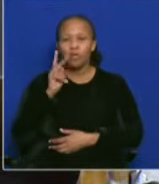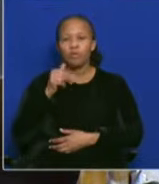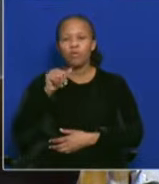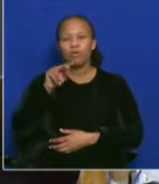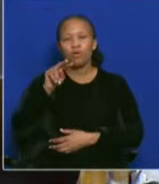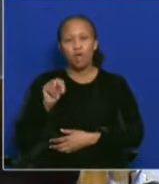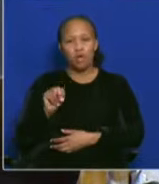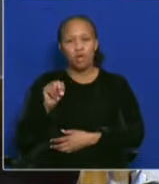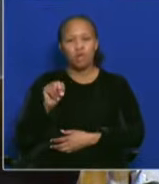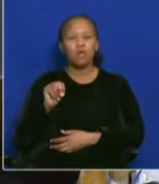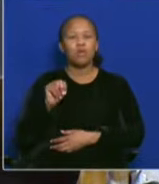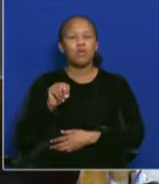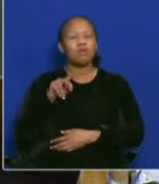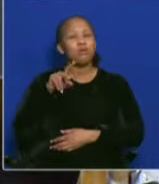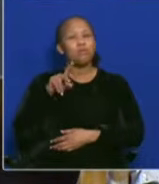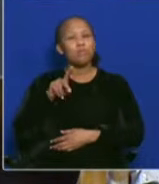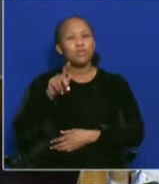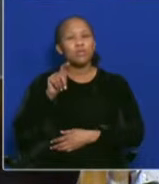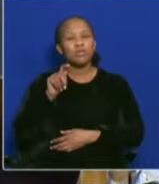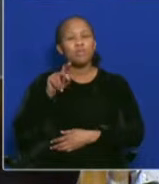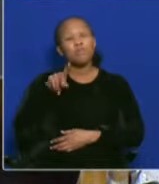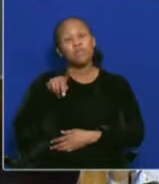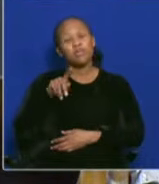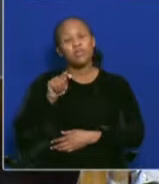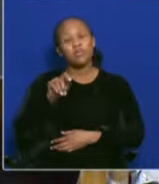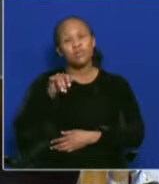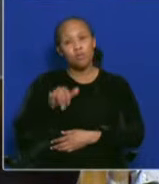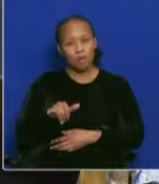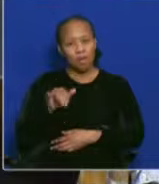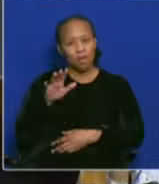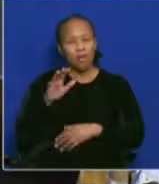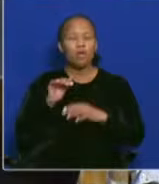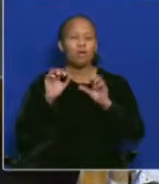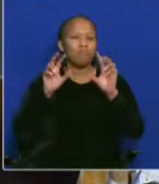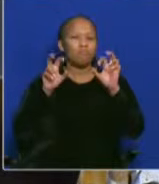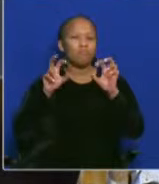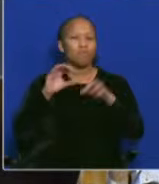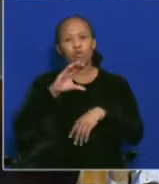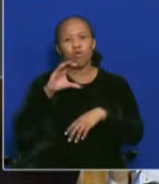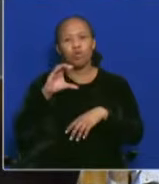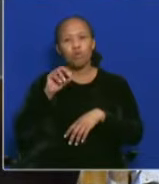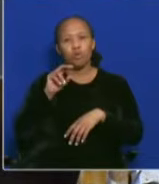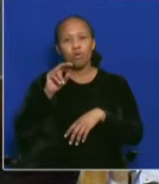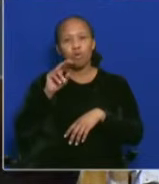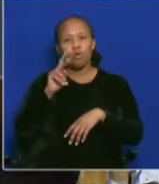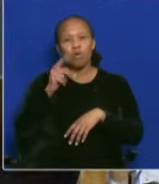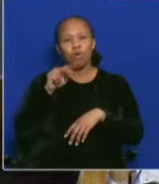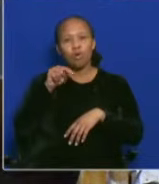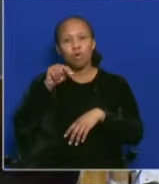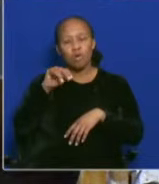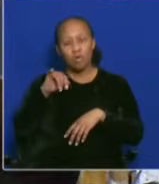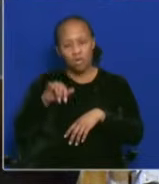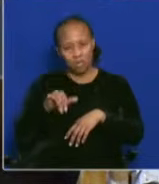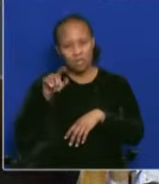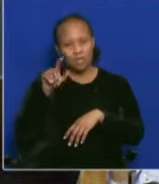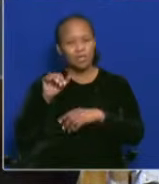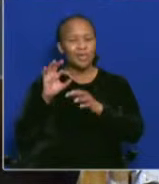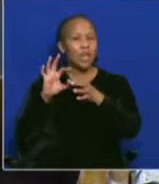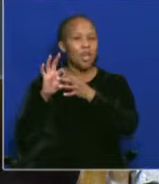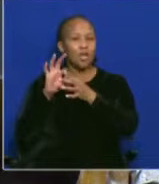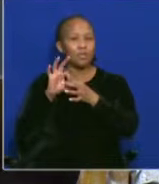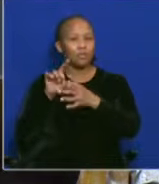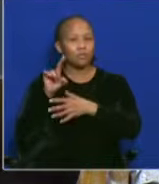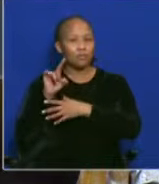Carney Links. Carney Links has not been issued with a notice by the Judicial Commission of Inquiry